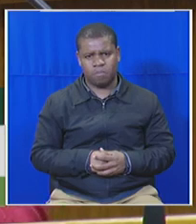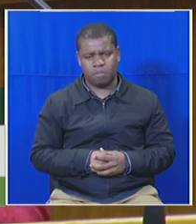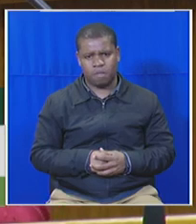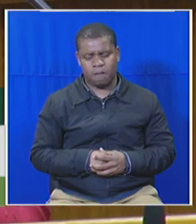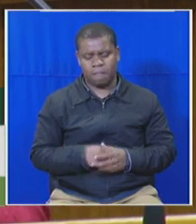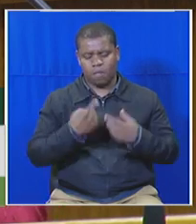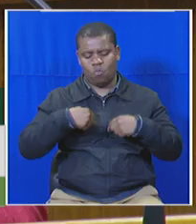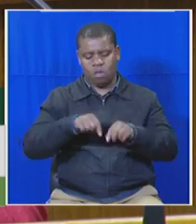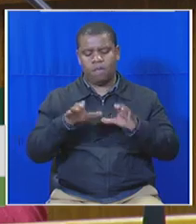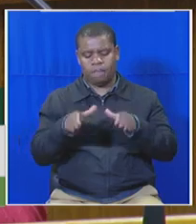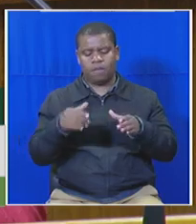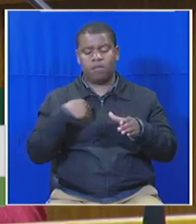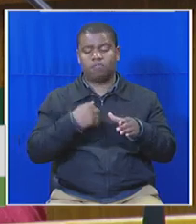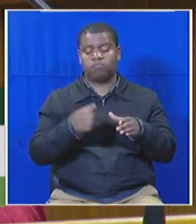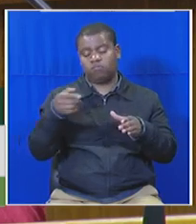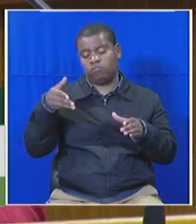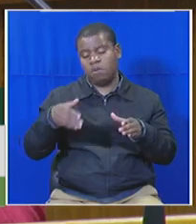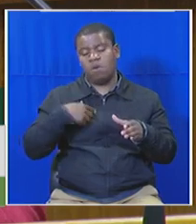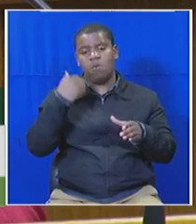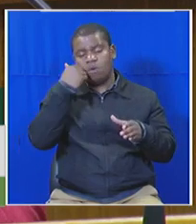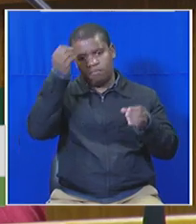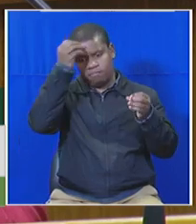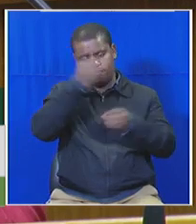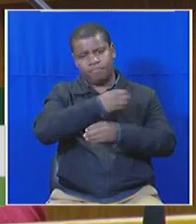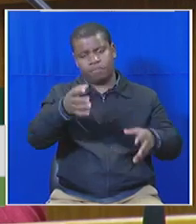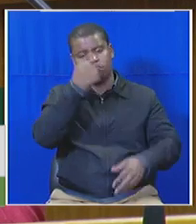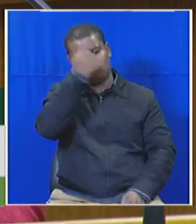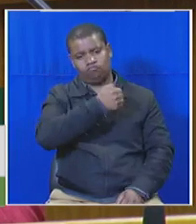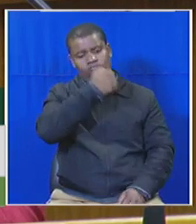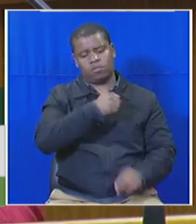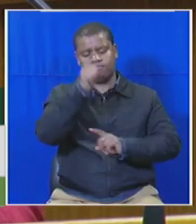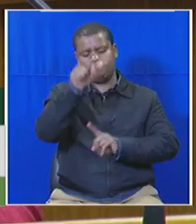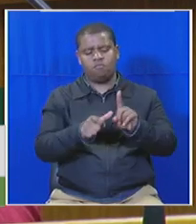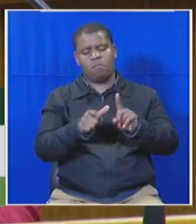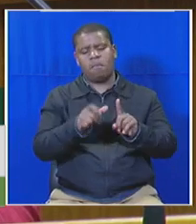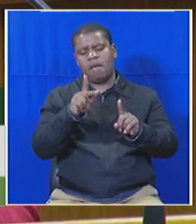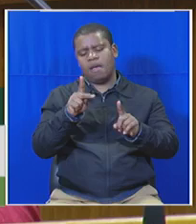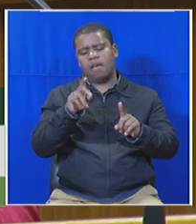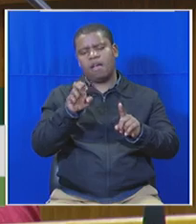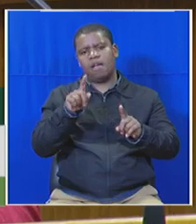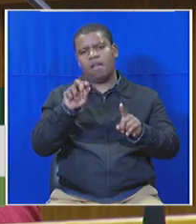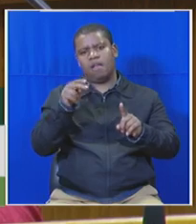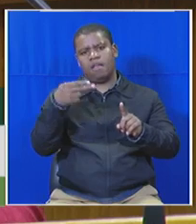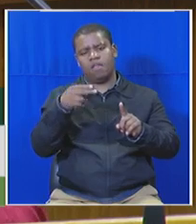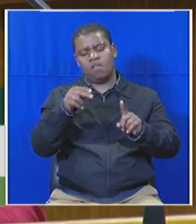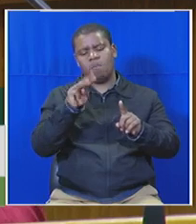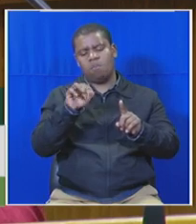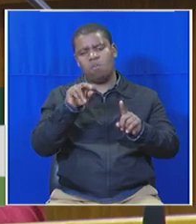eParliament. Besingamazi kakhulu uMhlonipheki Mobu kwaye besingaboni ngasonye ngendlela